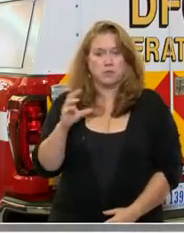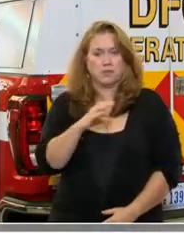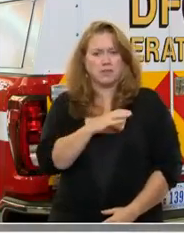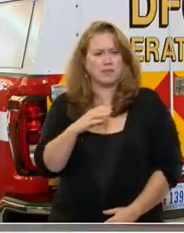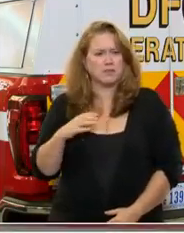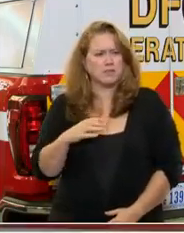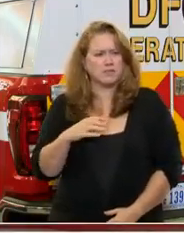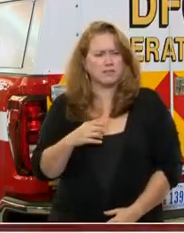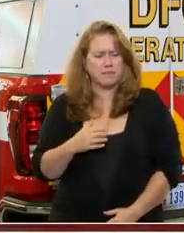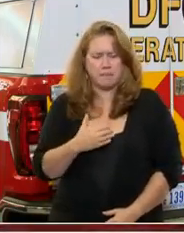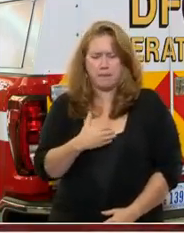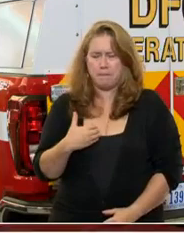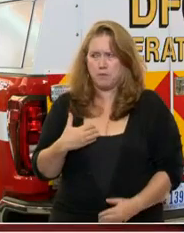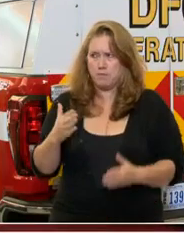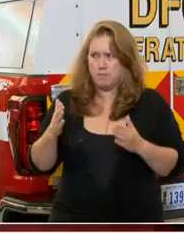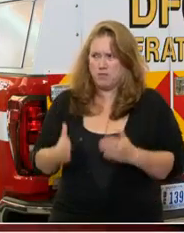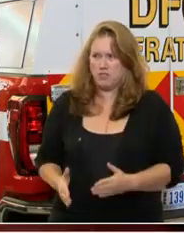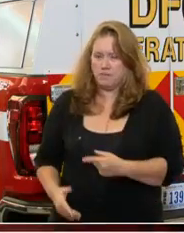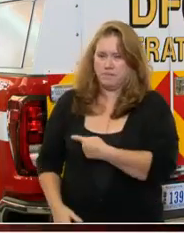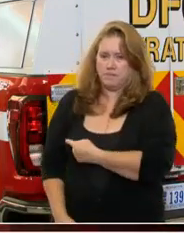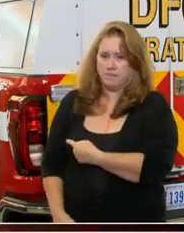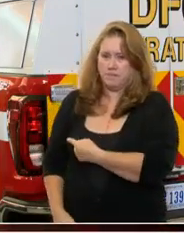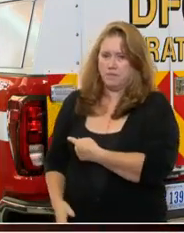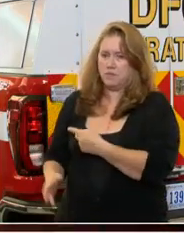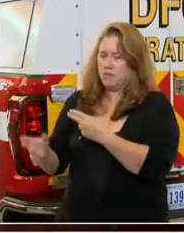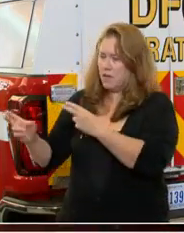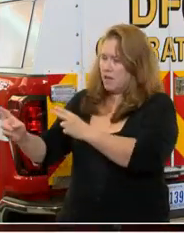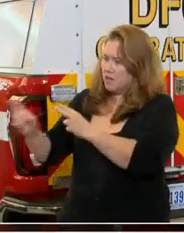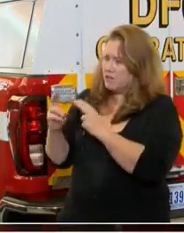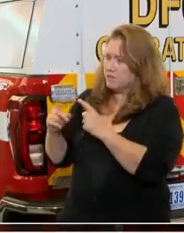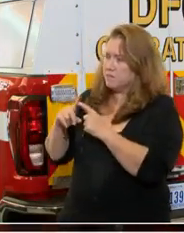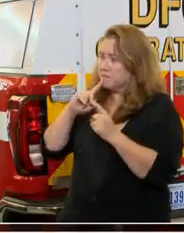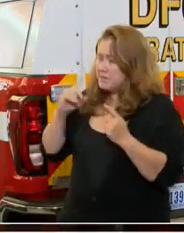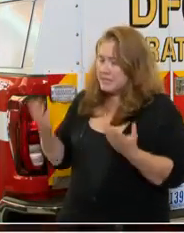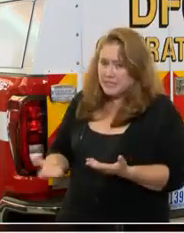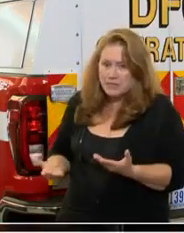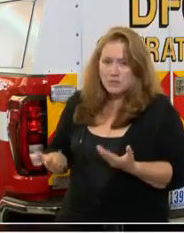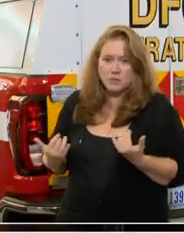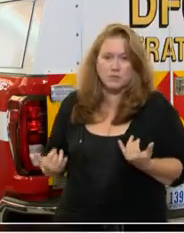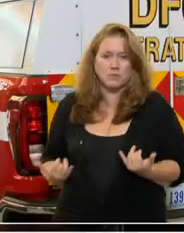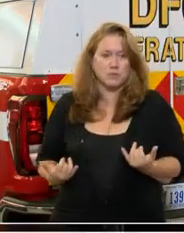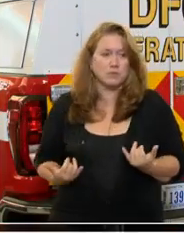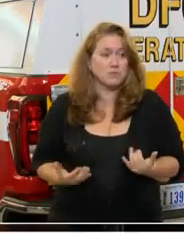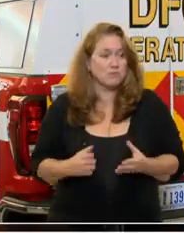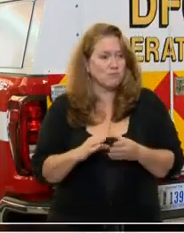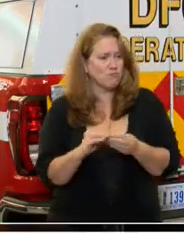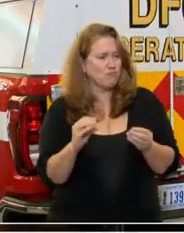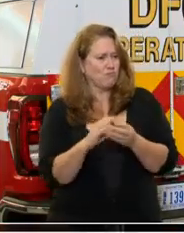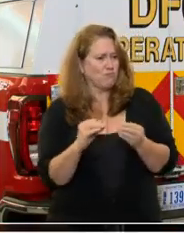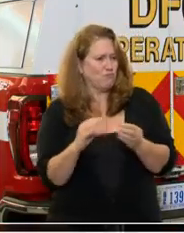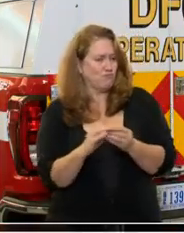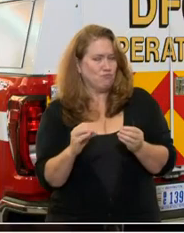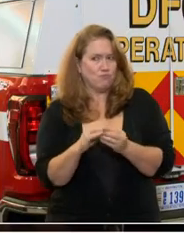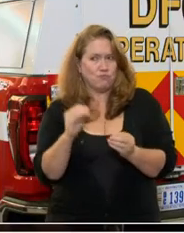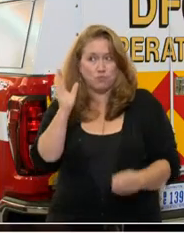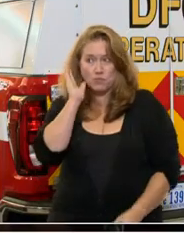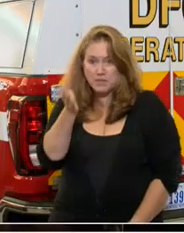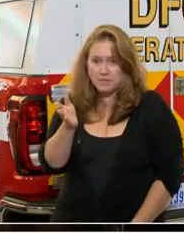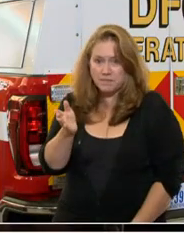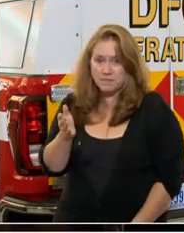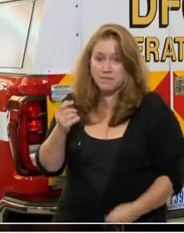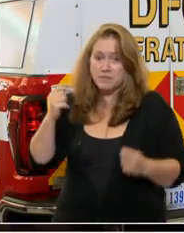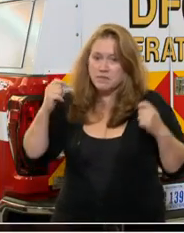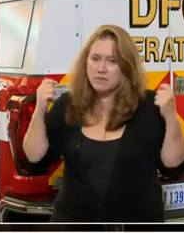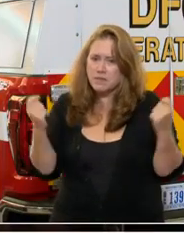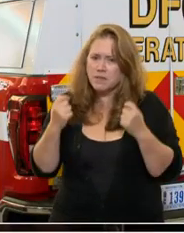honor to be with you all today and recognize and celebrate our first responders in memory of 9/11. I want to